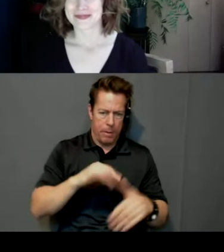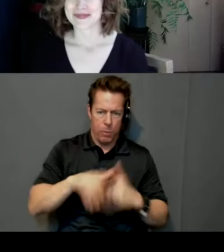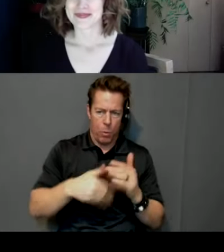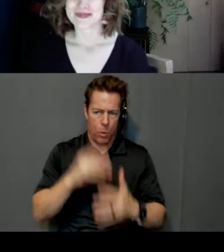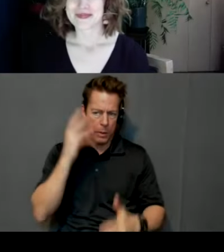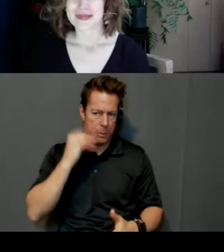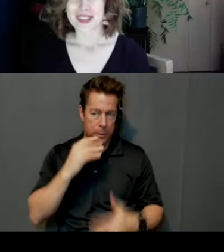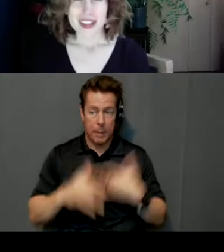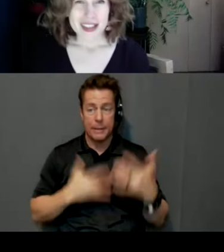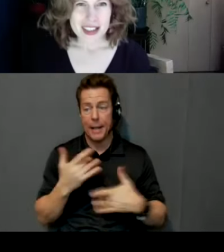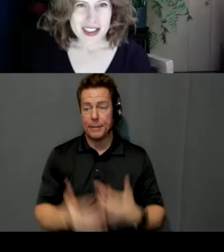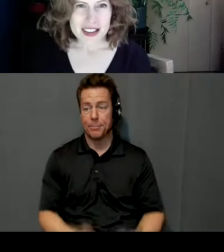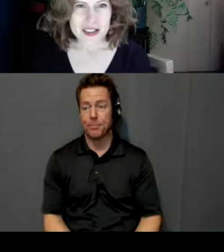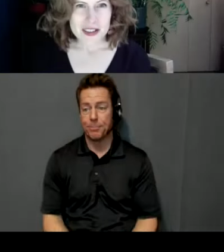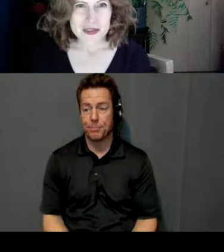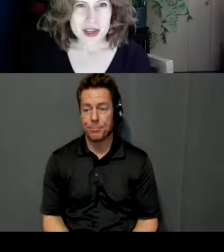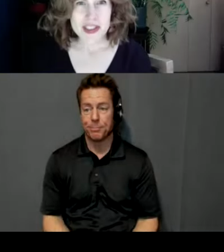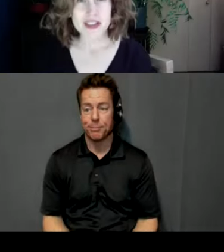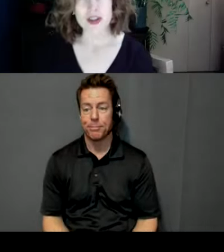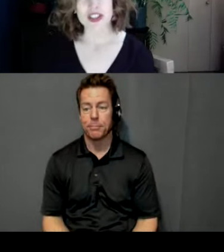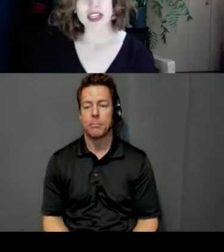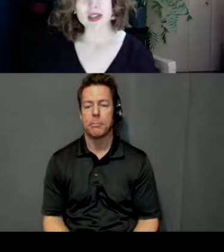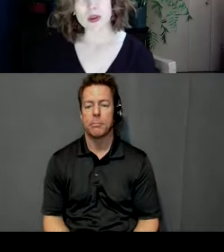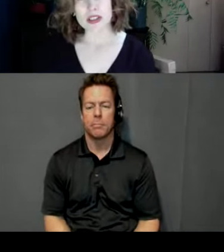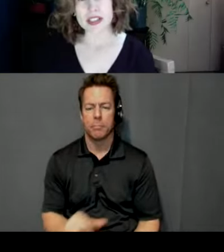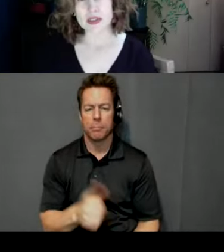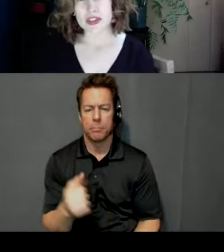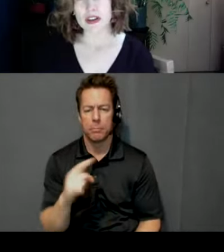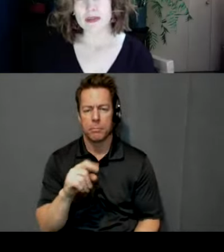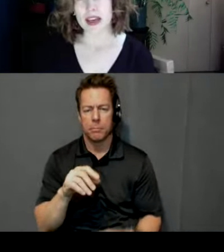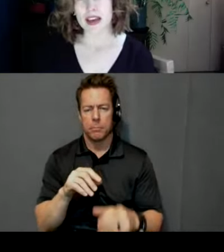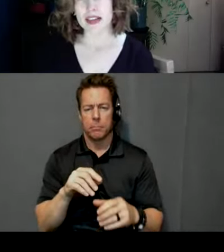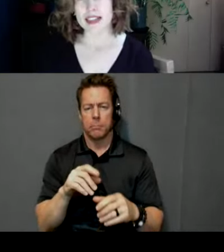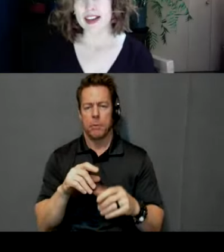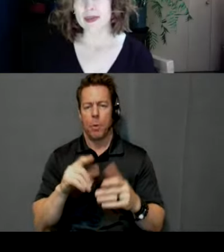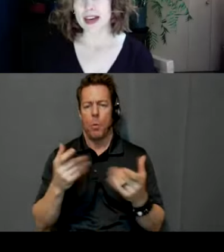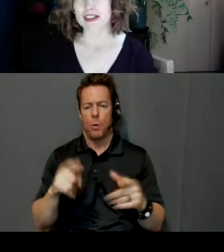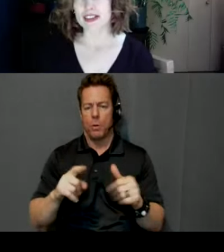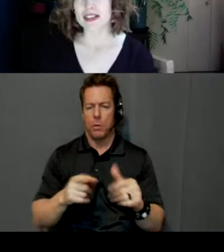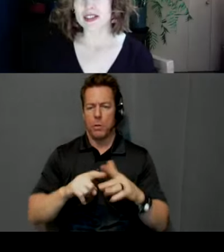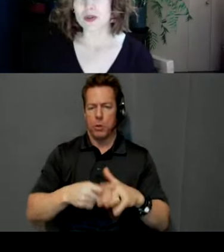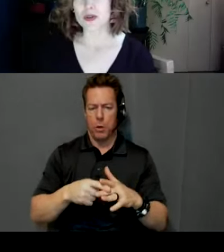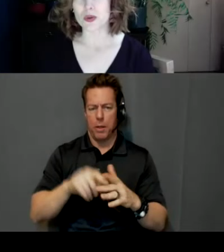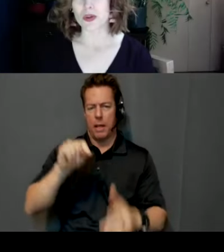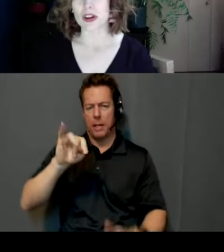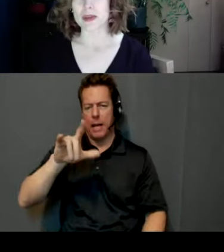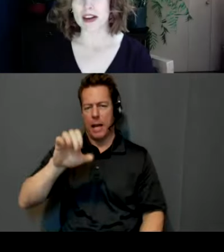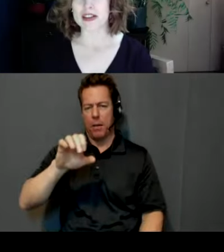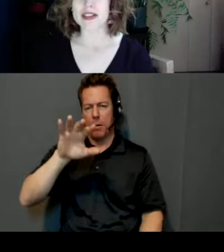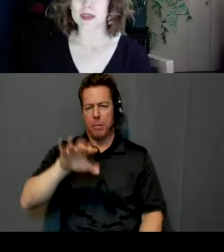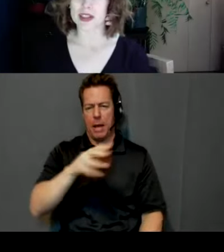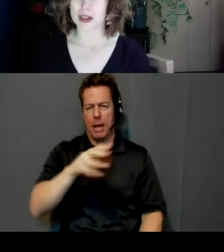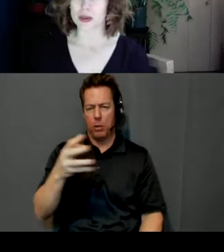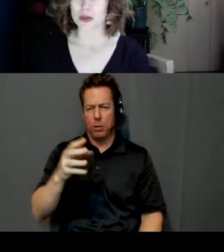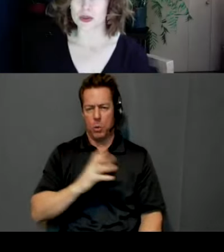excited. Uh, we have another question. In the works that you started making, that tile pattern looks so cool. Are